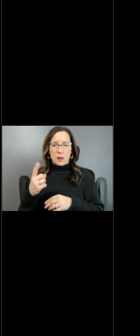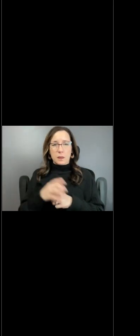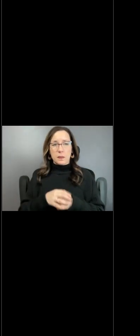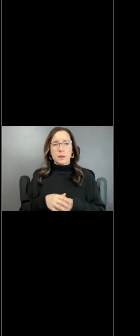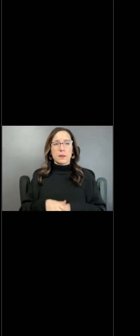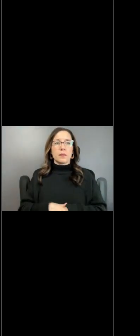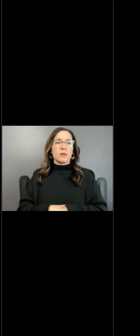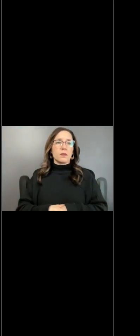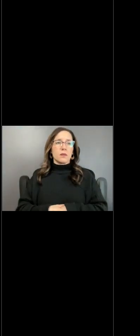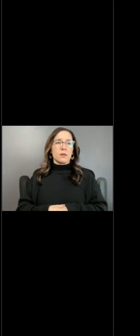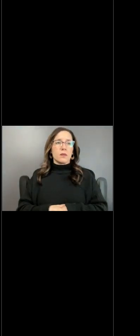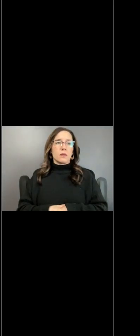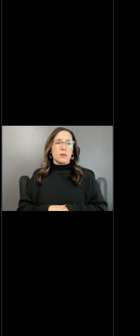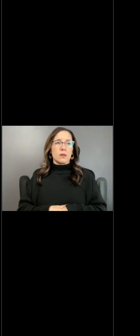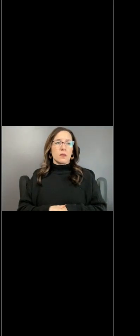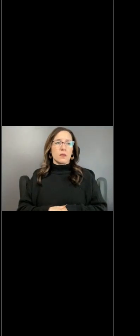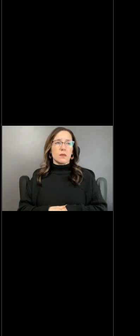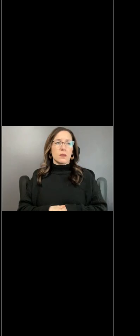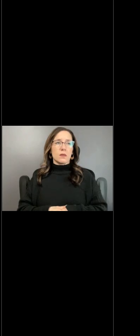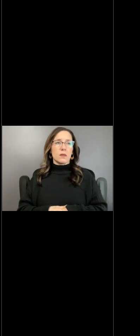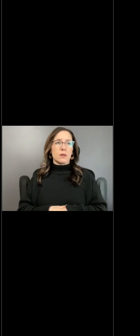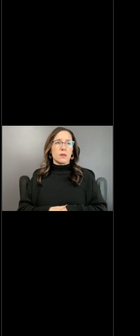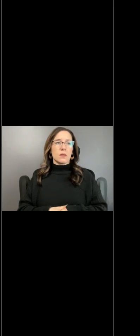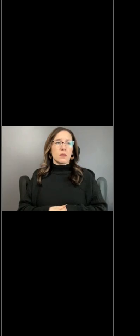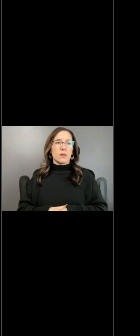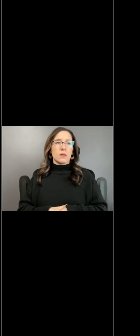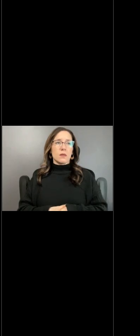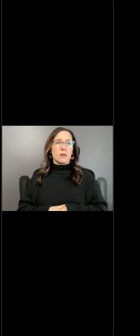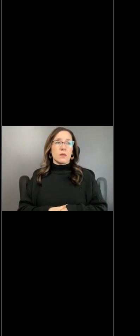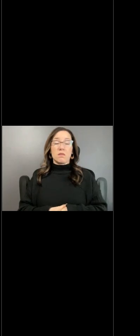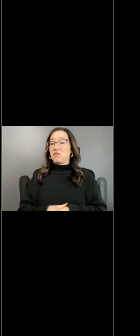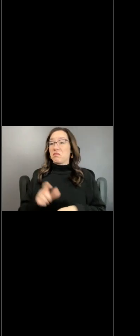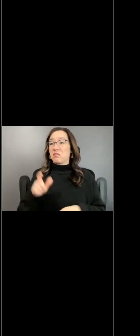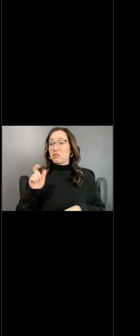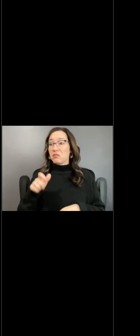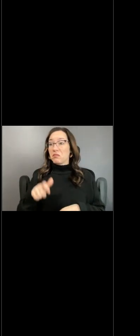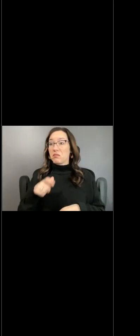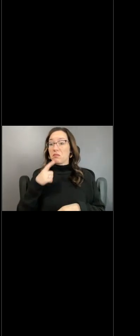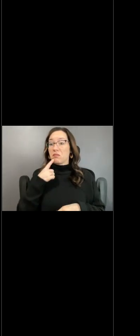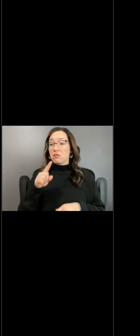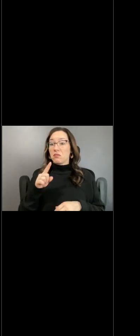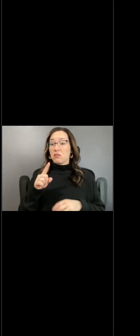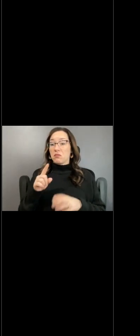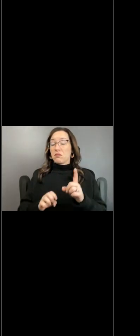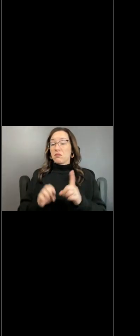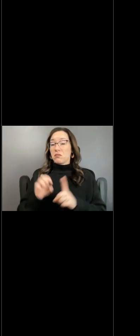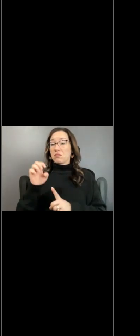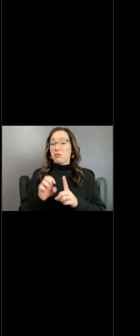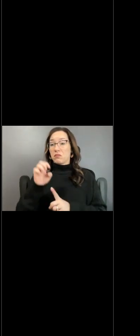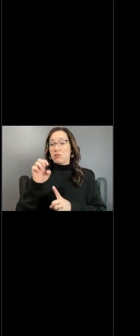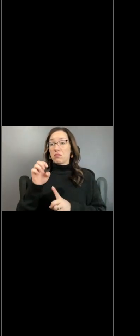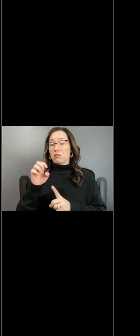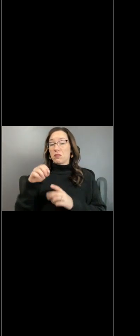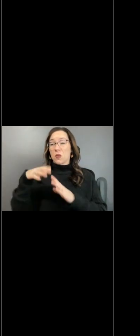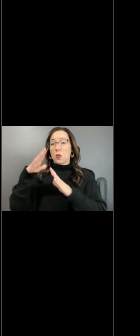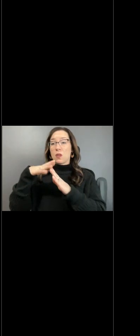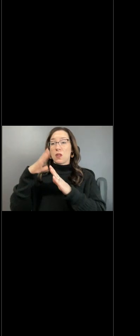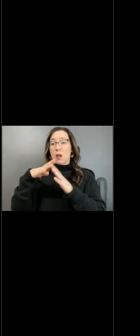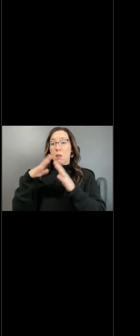Okay. Is it necessary for there to be an elevator to the upper levels